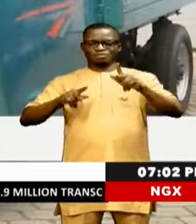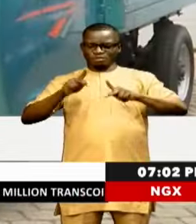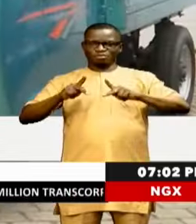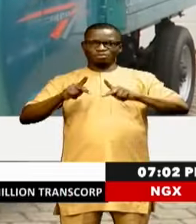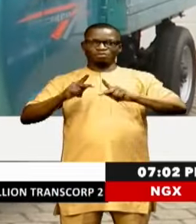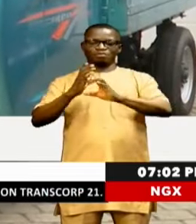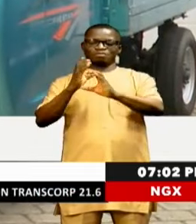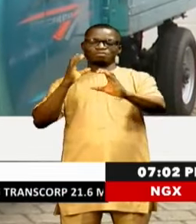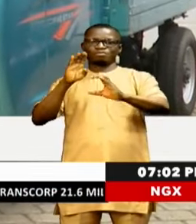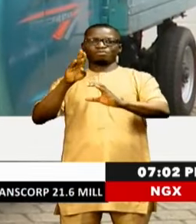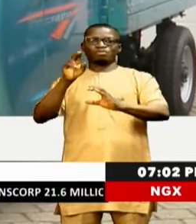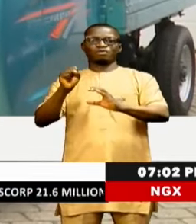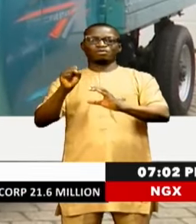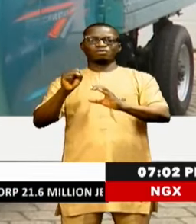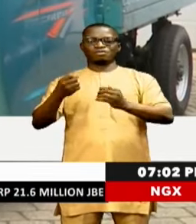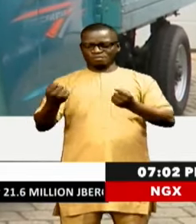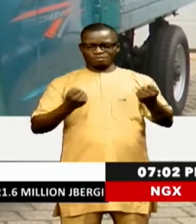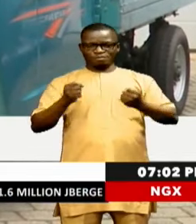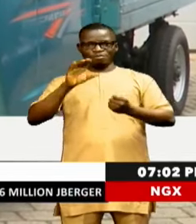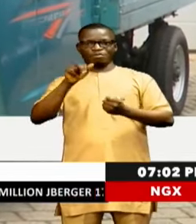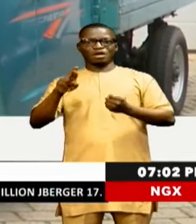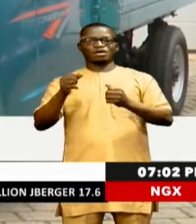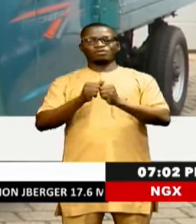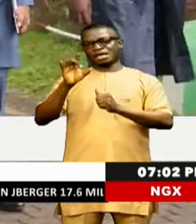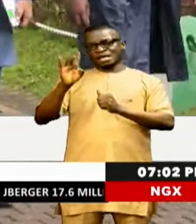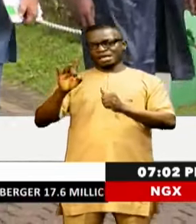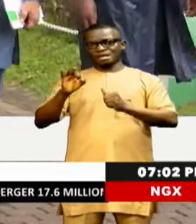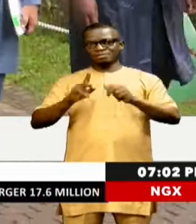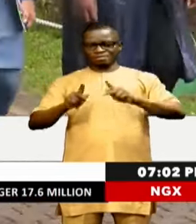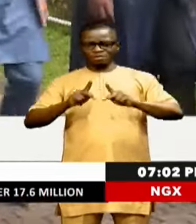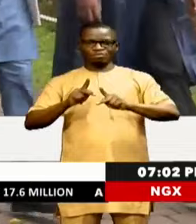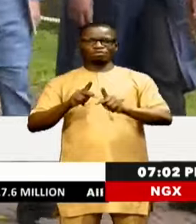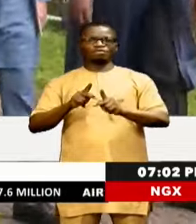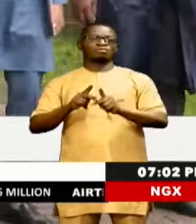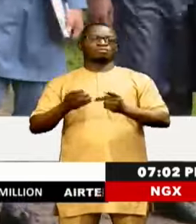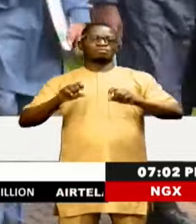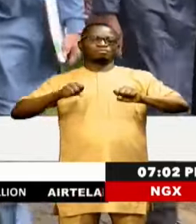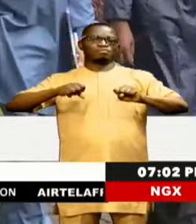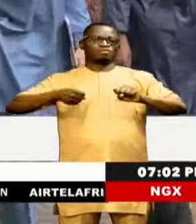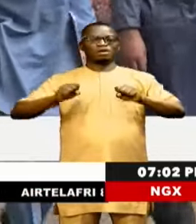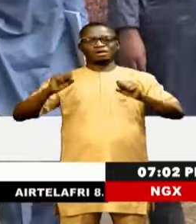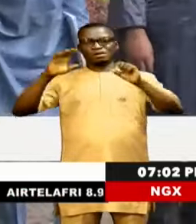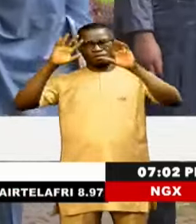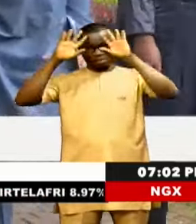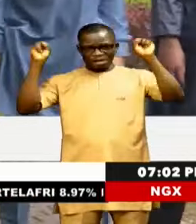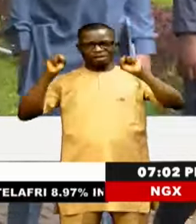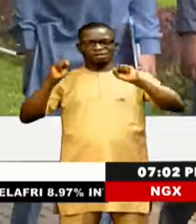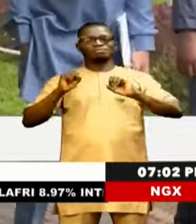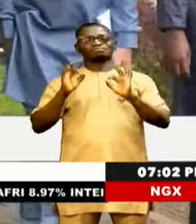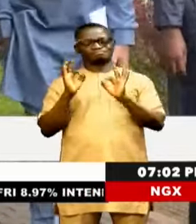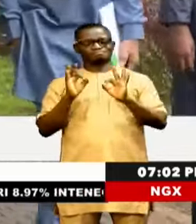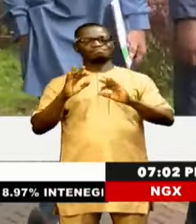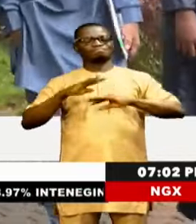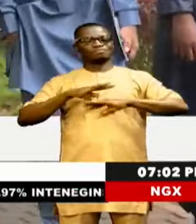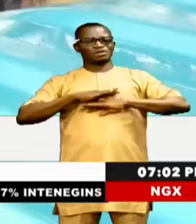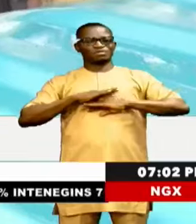bus, saloon cars, and 8-passenger capacity tricycles. The president expressed satisfaction, following which